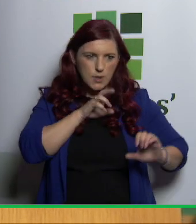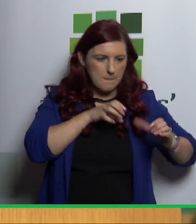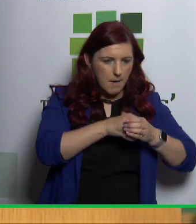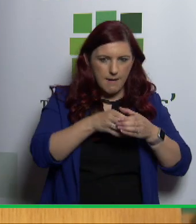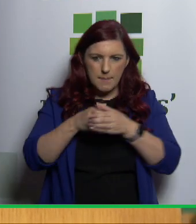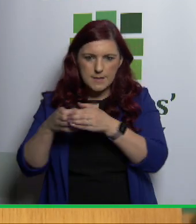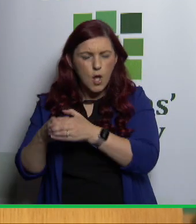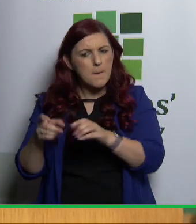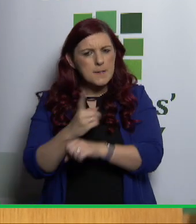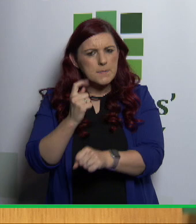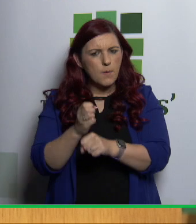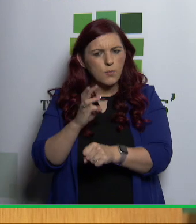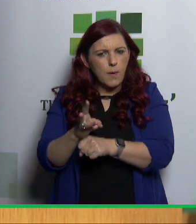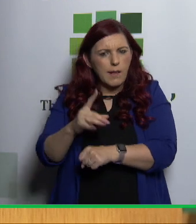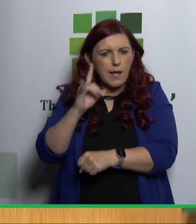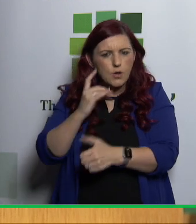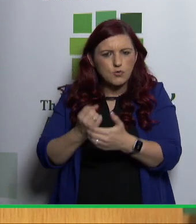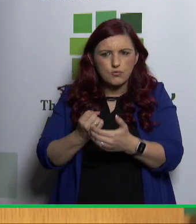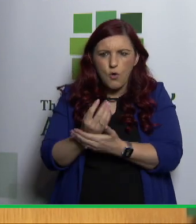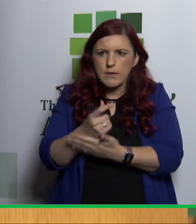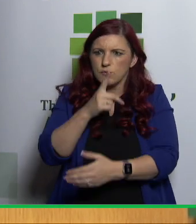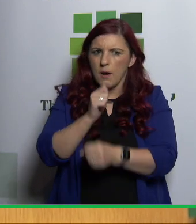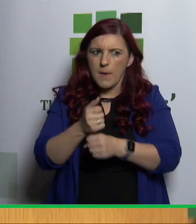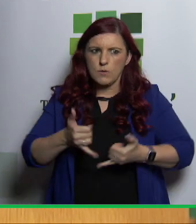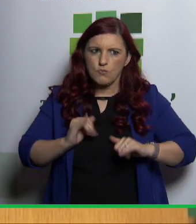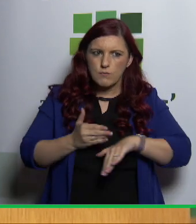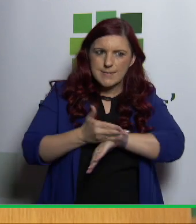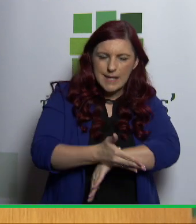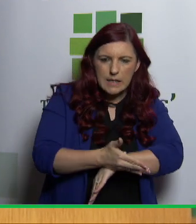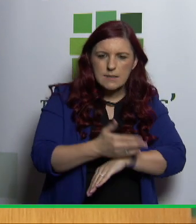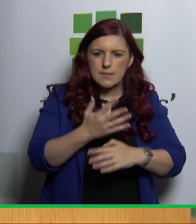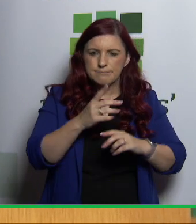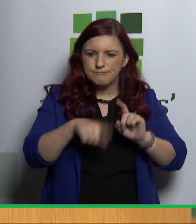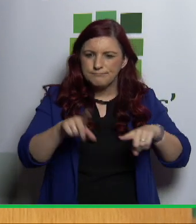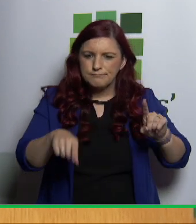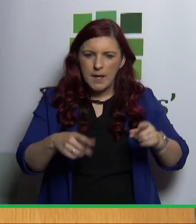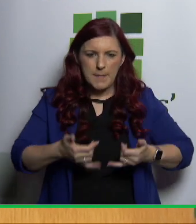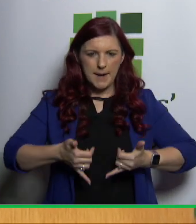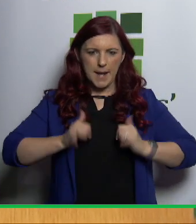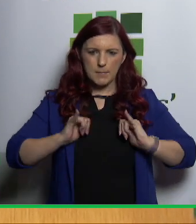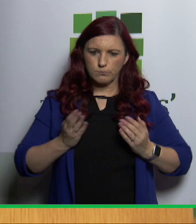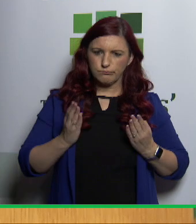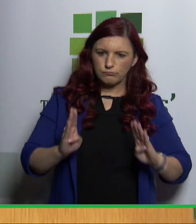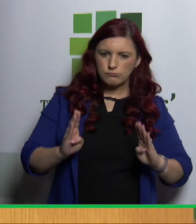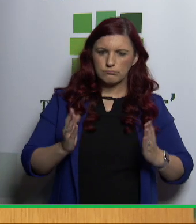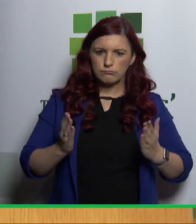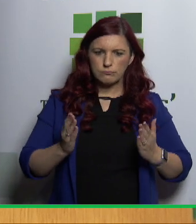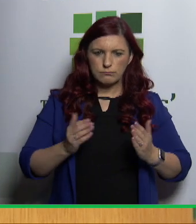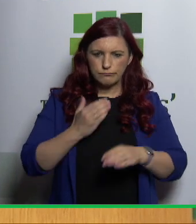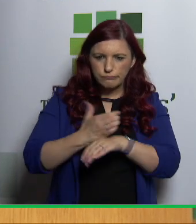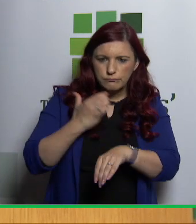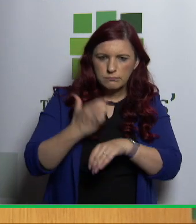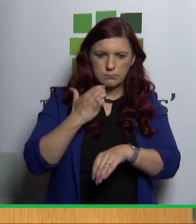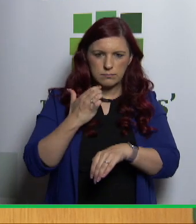of resilience, courage, strong courage and inspiration, and resilience, strong resilience from people that you'll